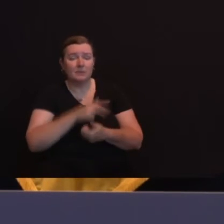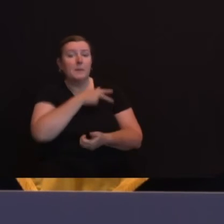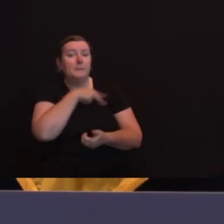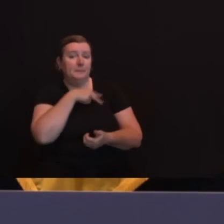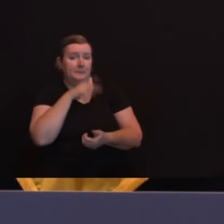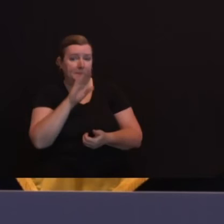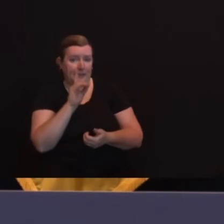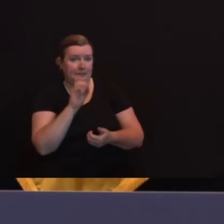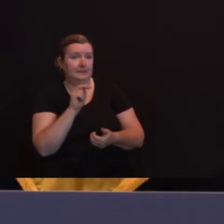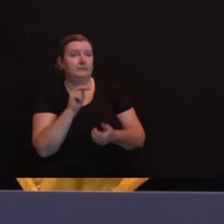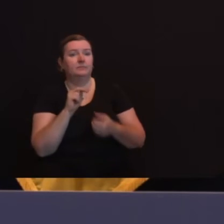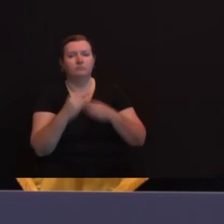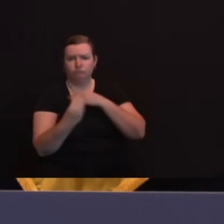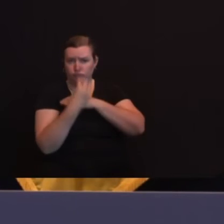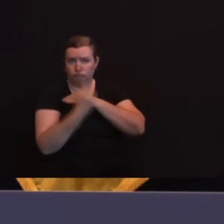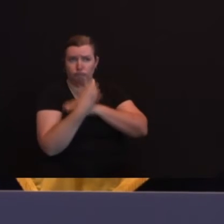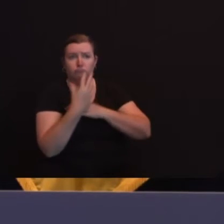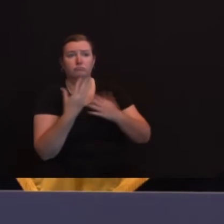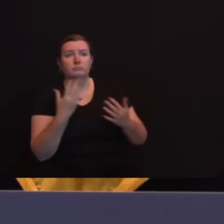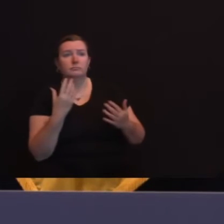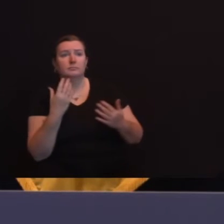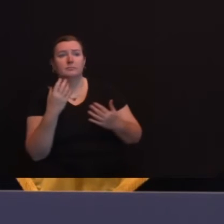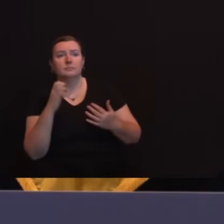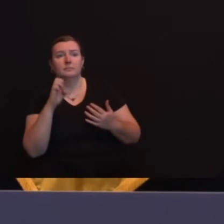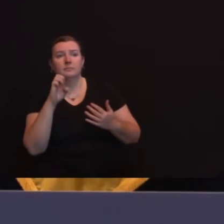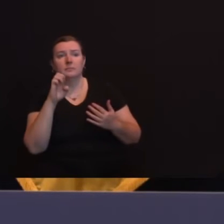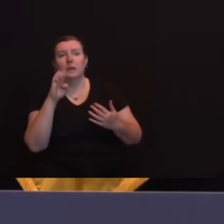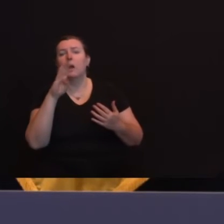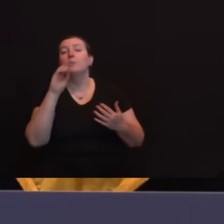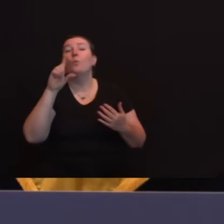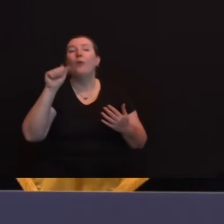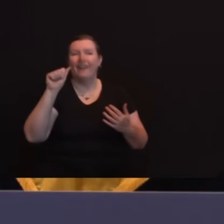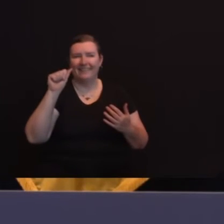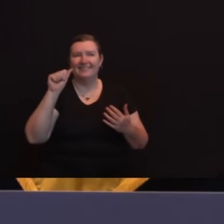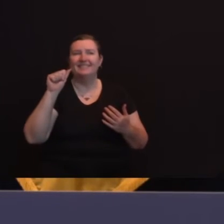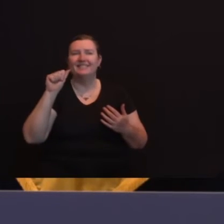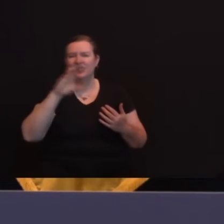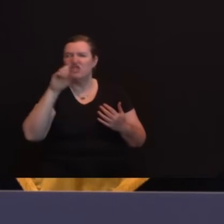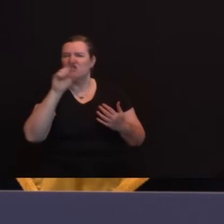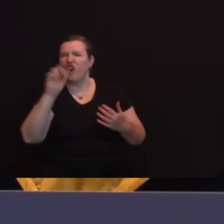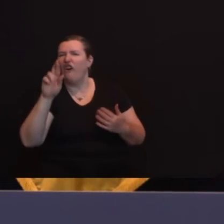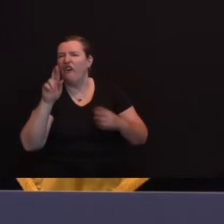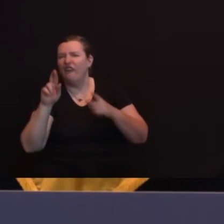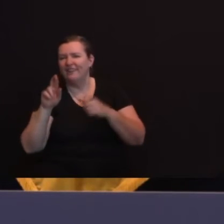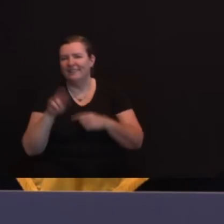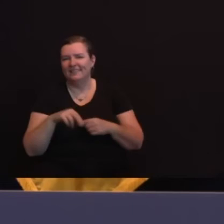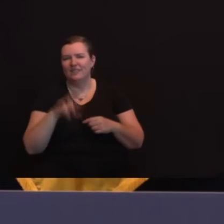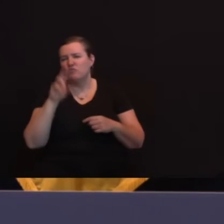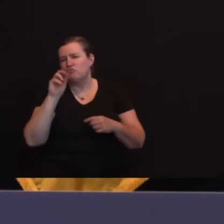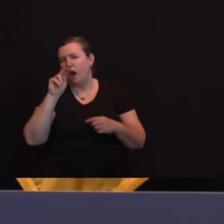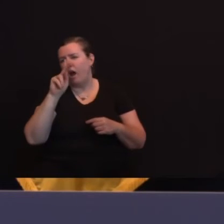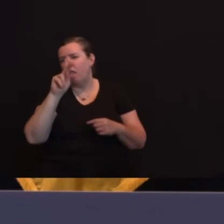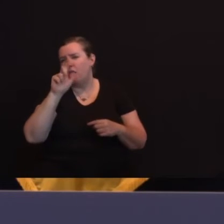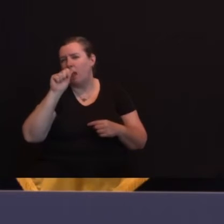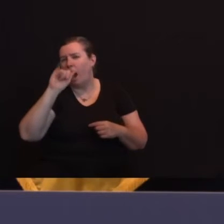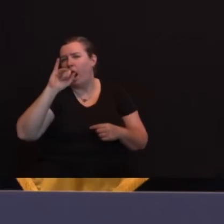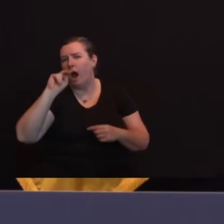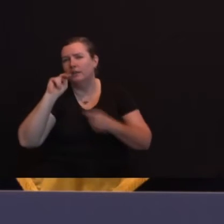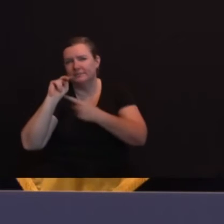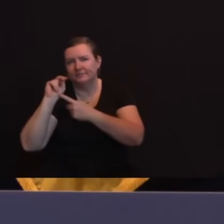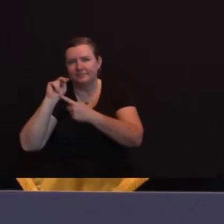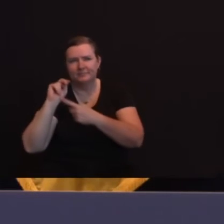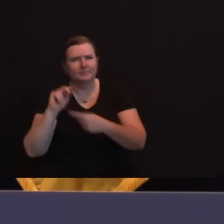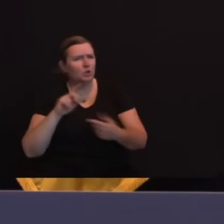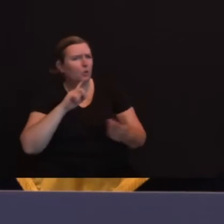was the Ebola czar. And early on, he said, one of the things we found, that the bully pulpit works, pleading